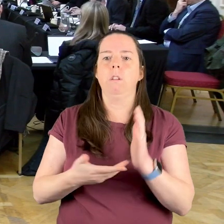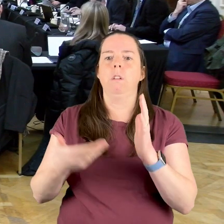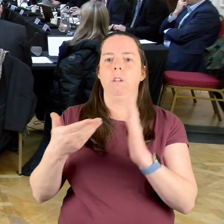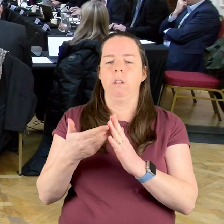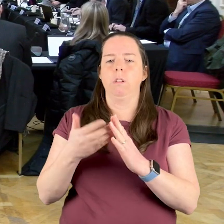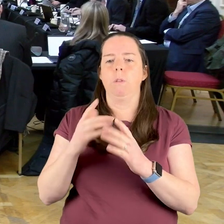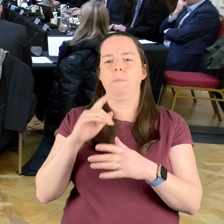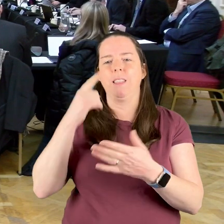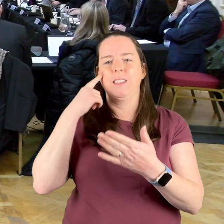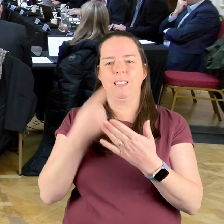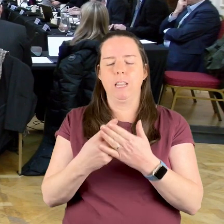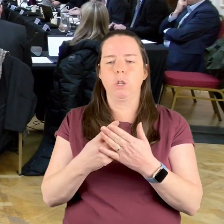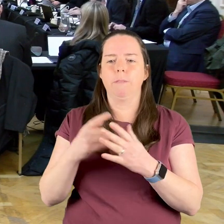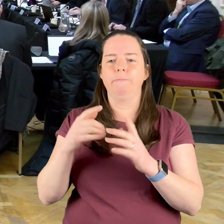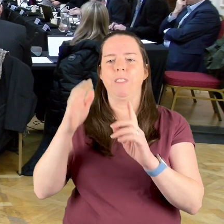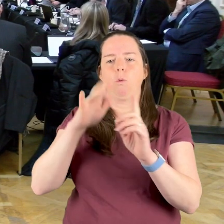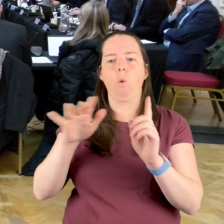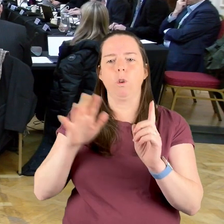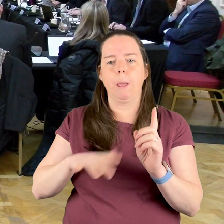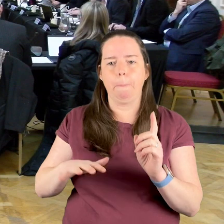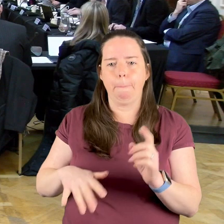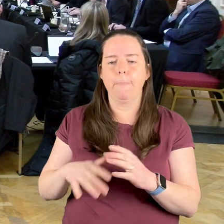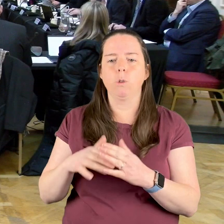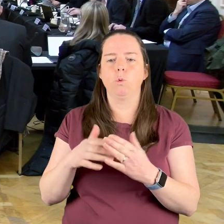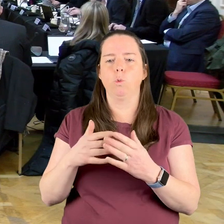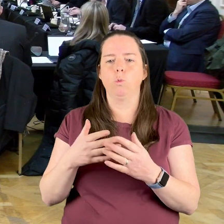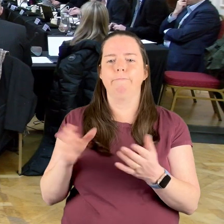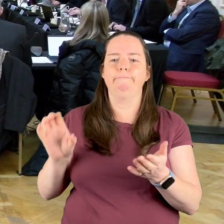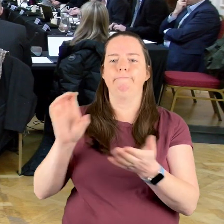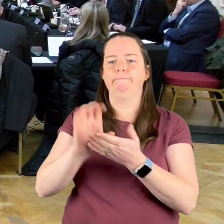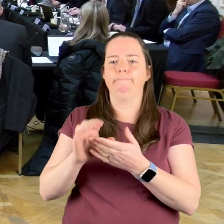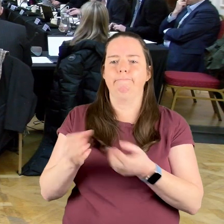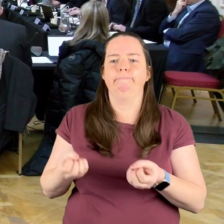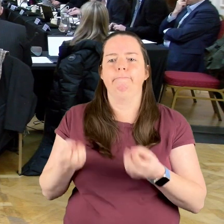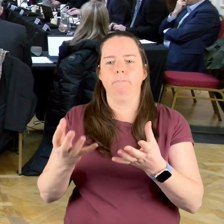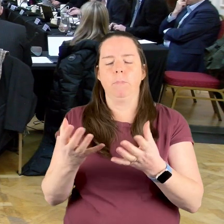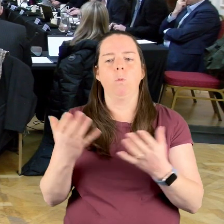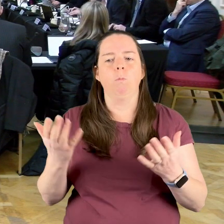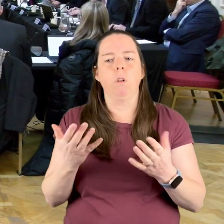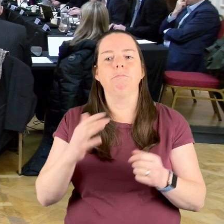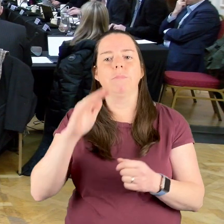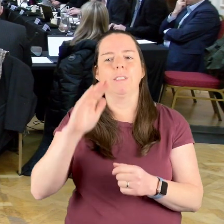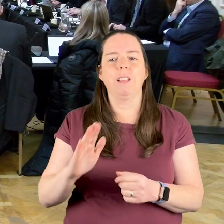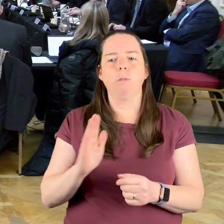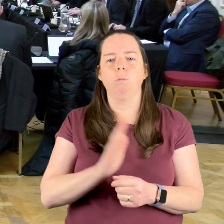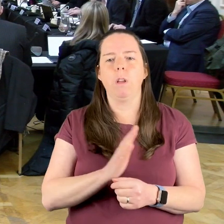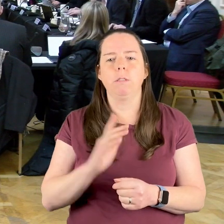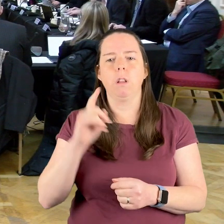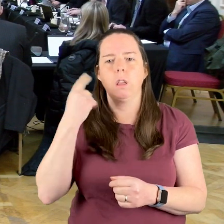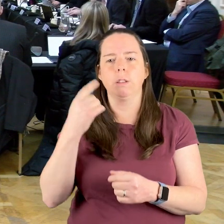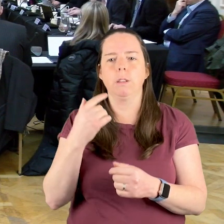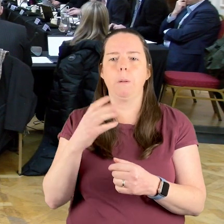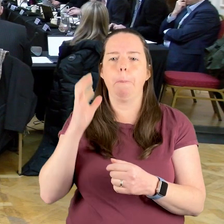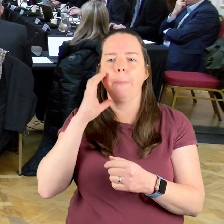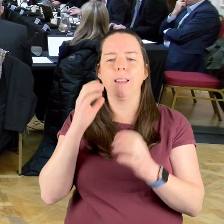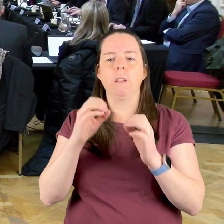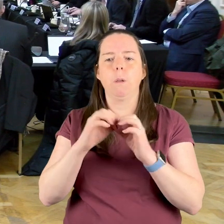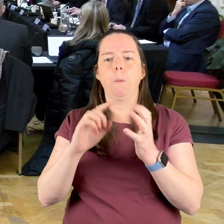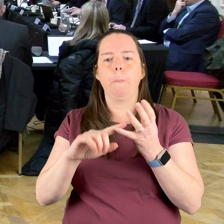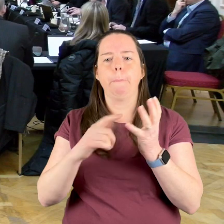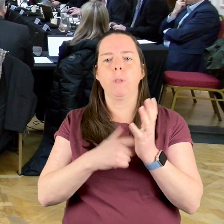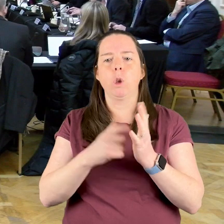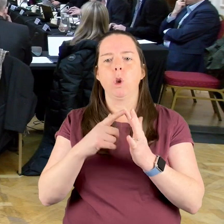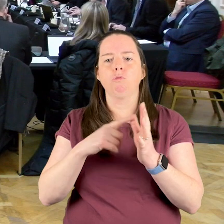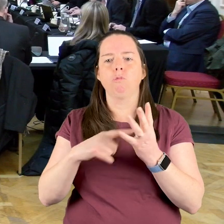the decision also in the autumn to invest further in the South West London Bed Bureau, so additional care home support